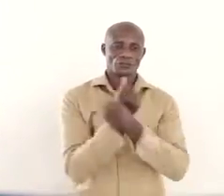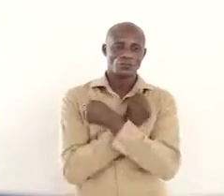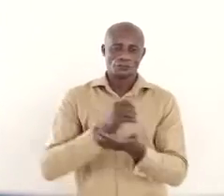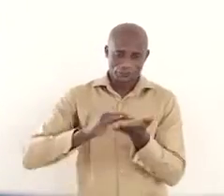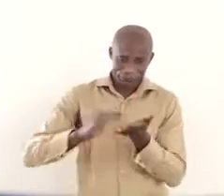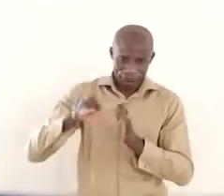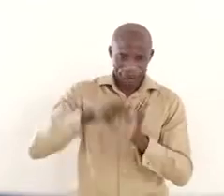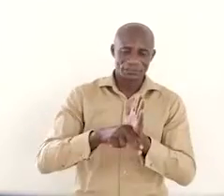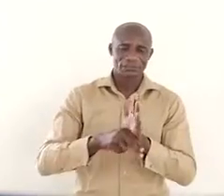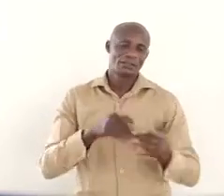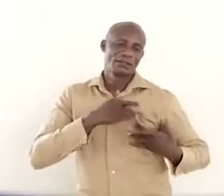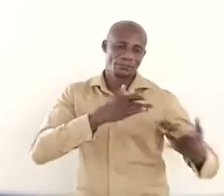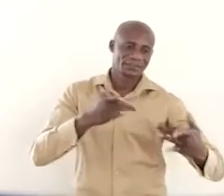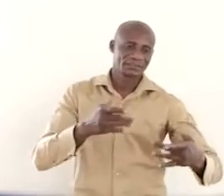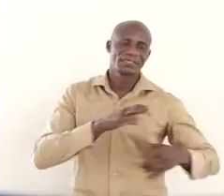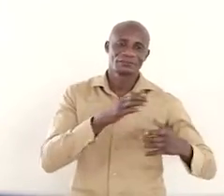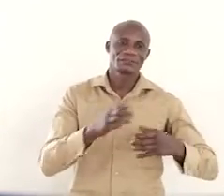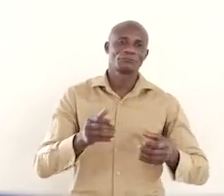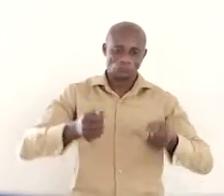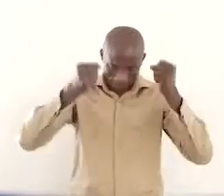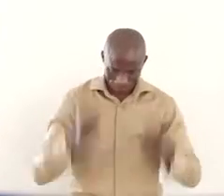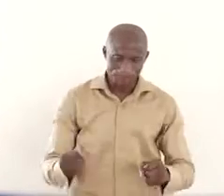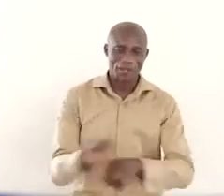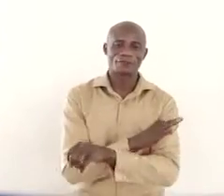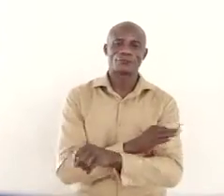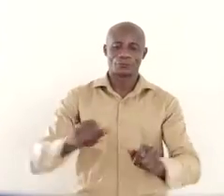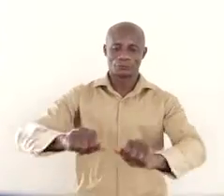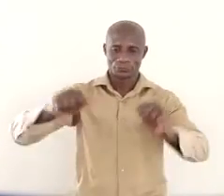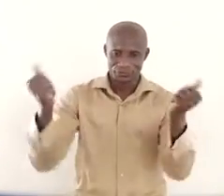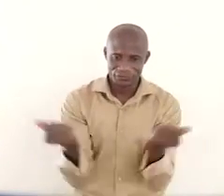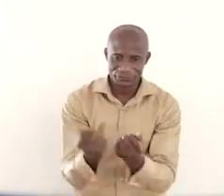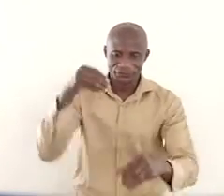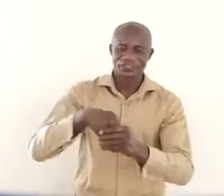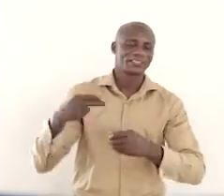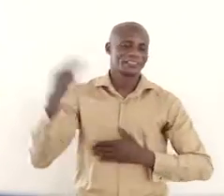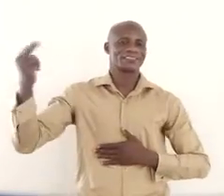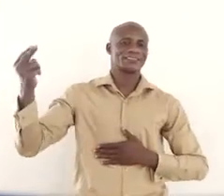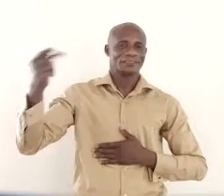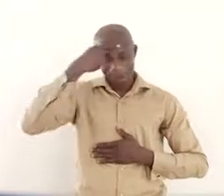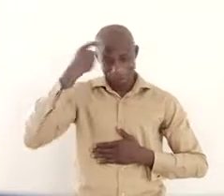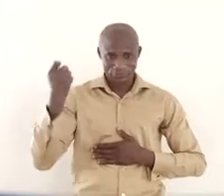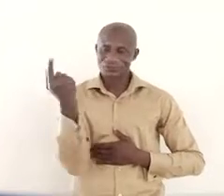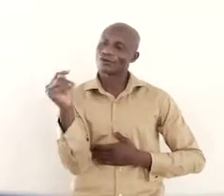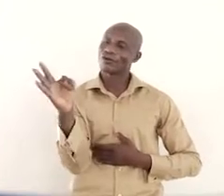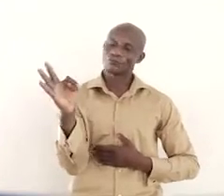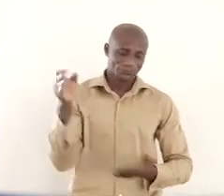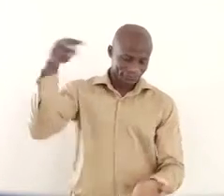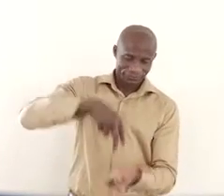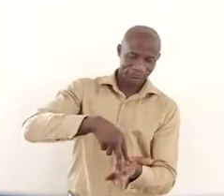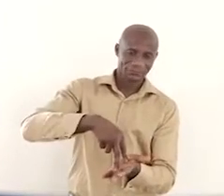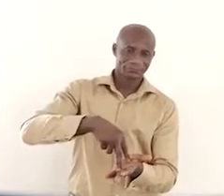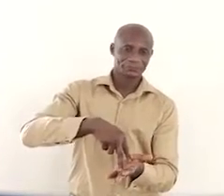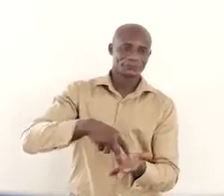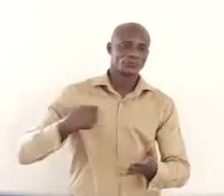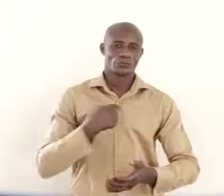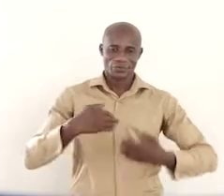and forgiveness, mercy and compassion have become the most powerful agents in history. Because of the